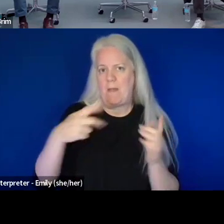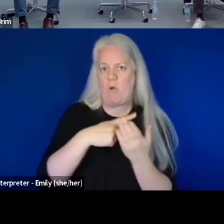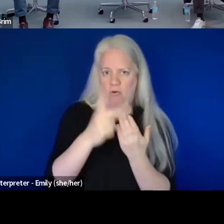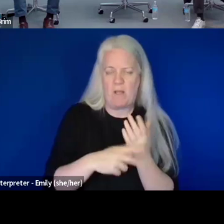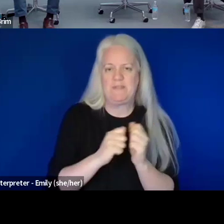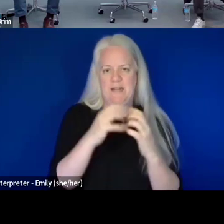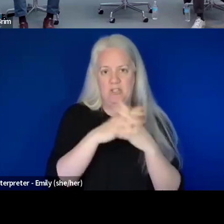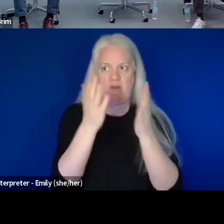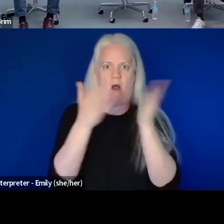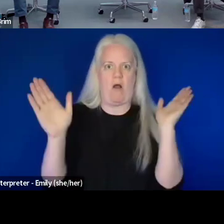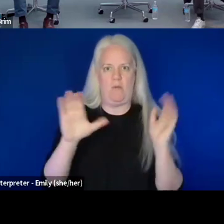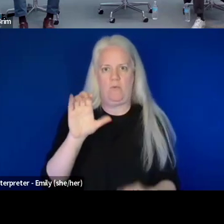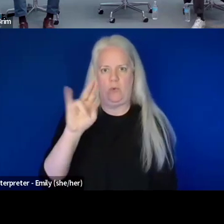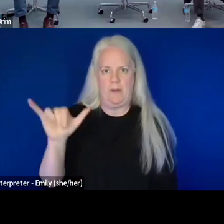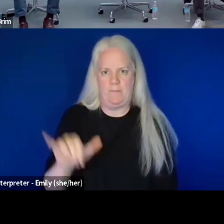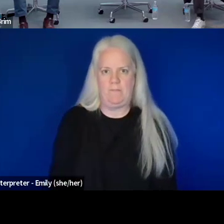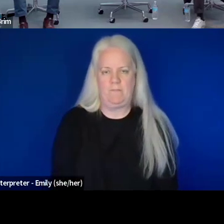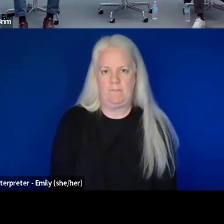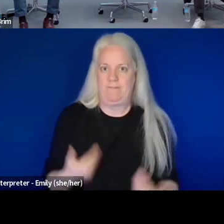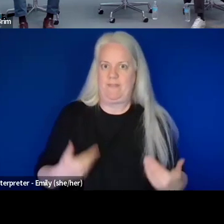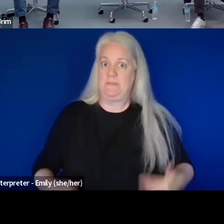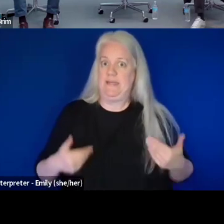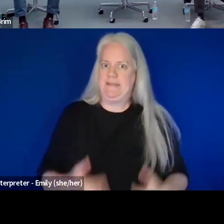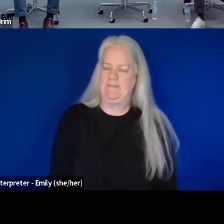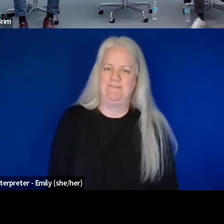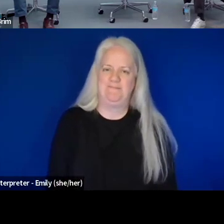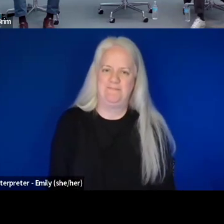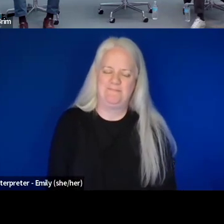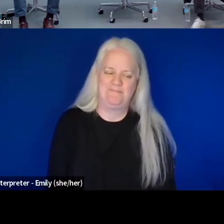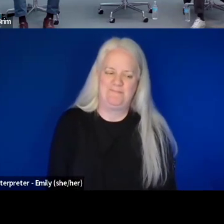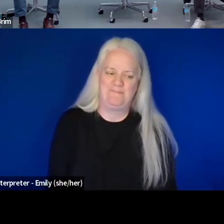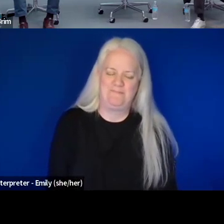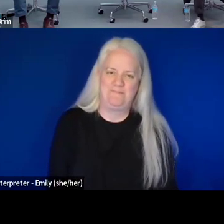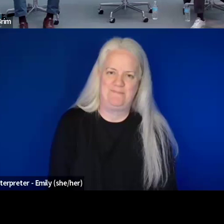initiatives CUNY-wide. That's me.